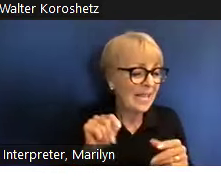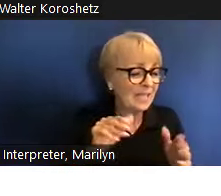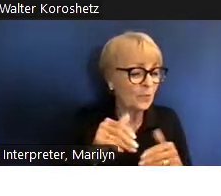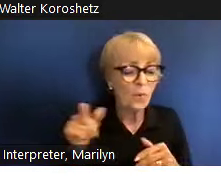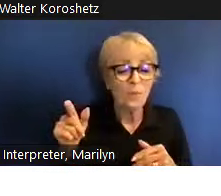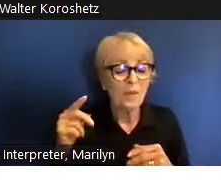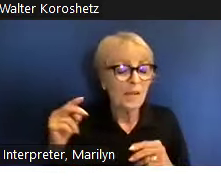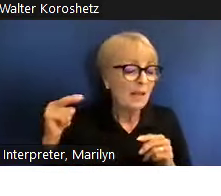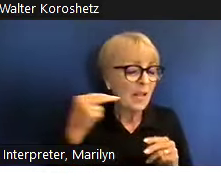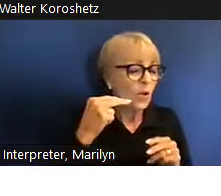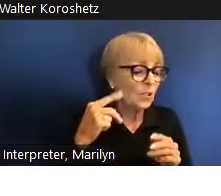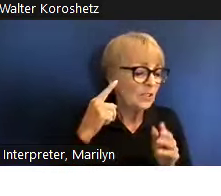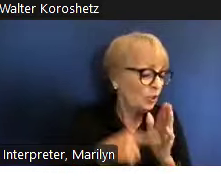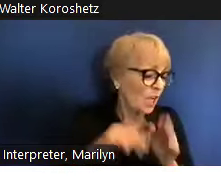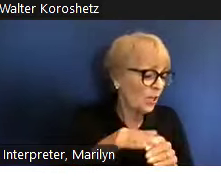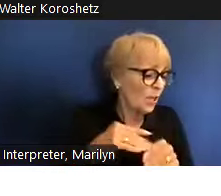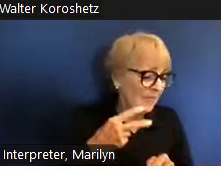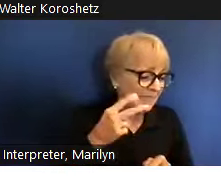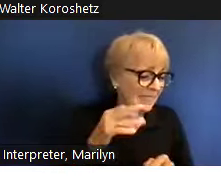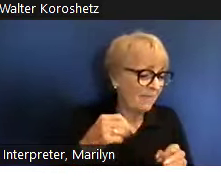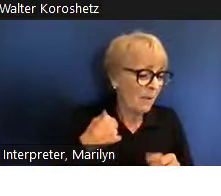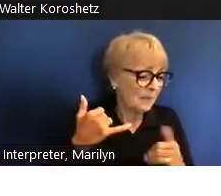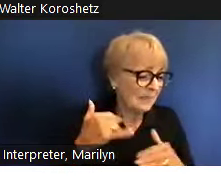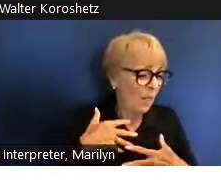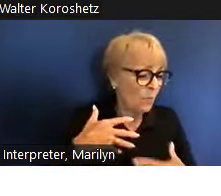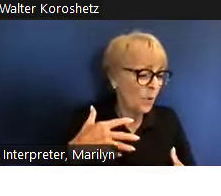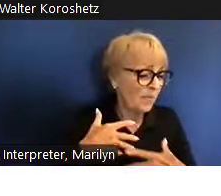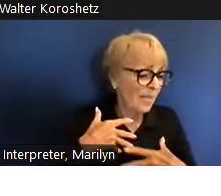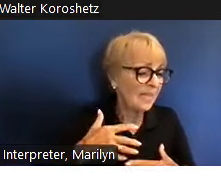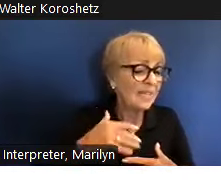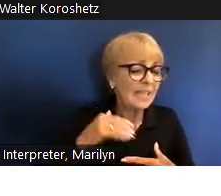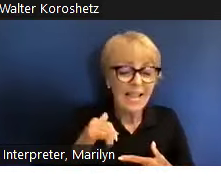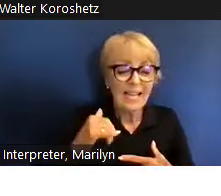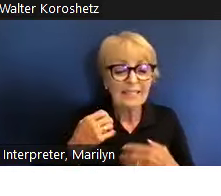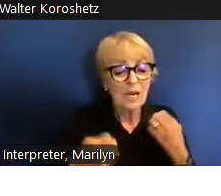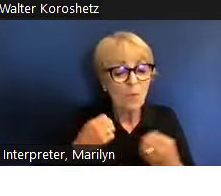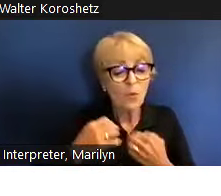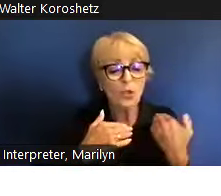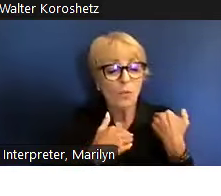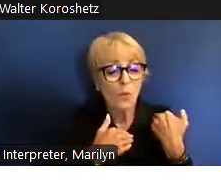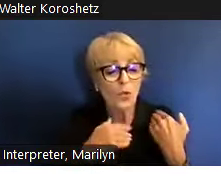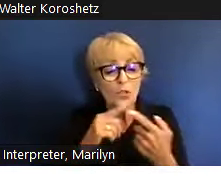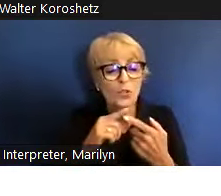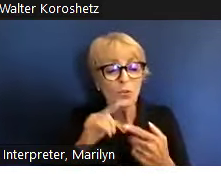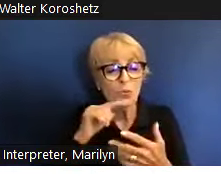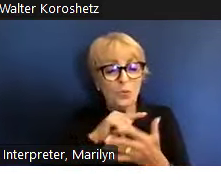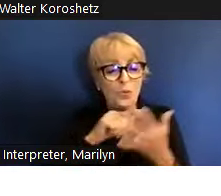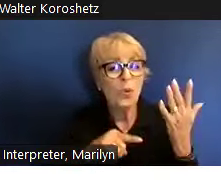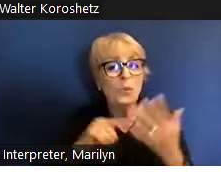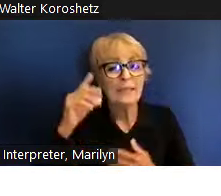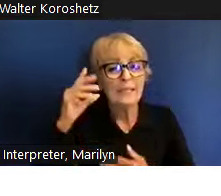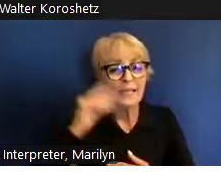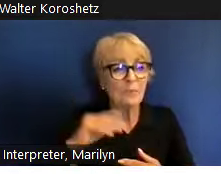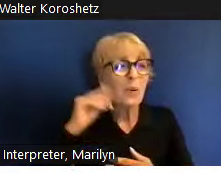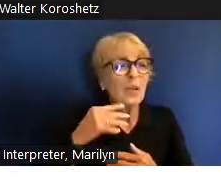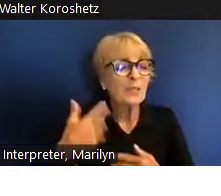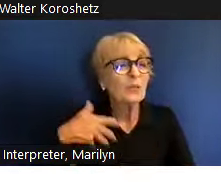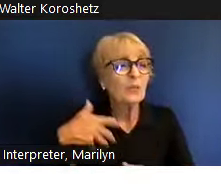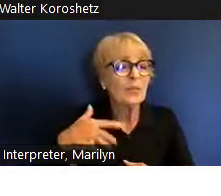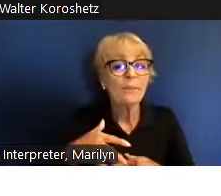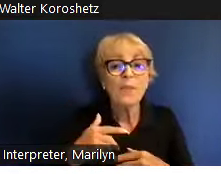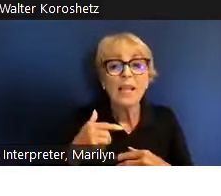breathing. Really, really, can be serious emotional burden to those experiences. And so we talk about